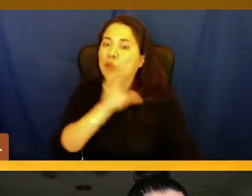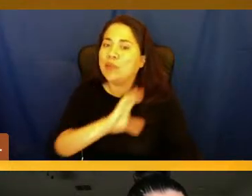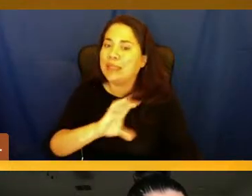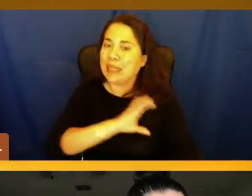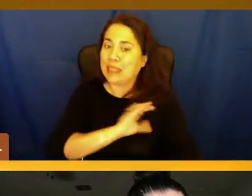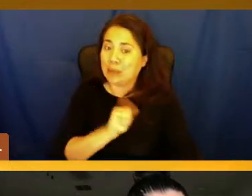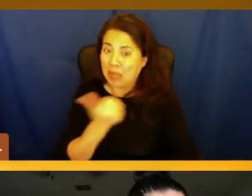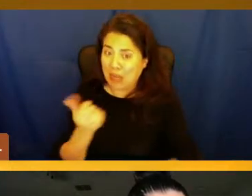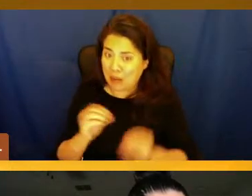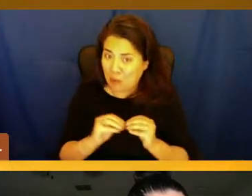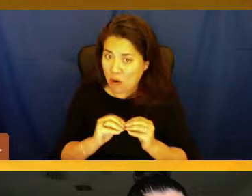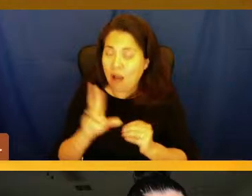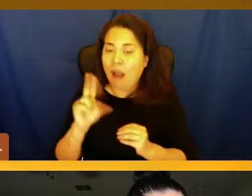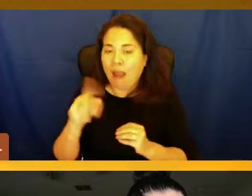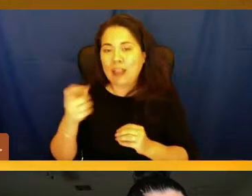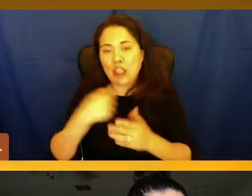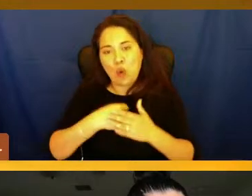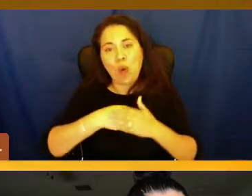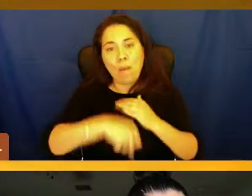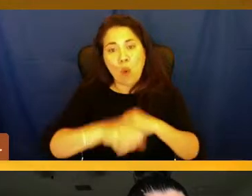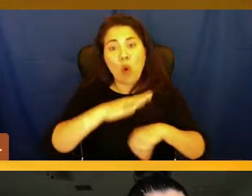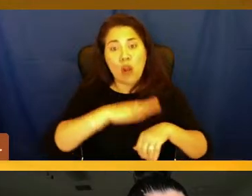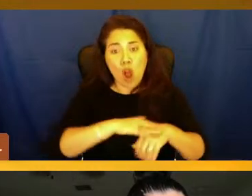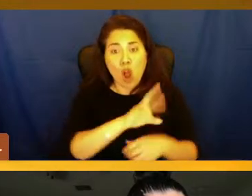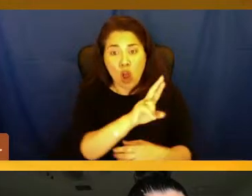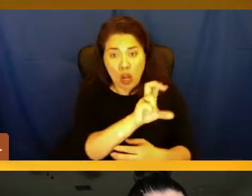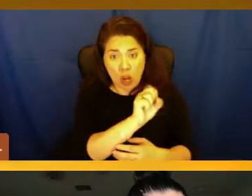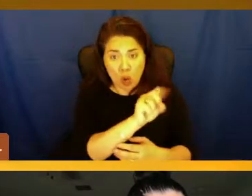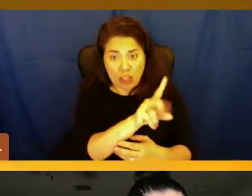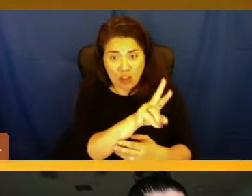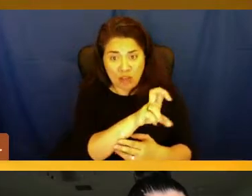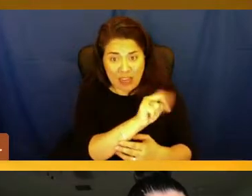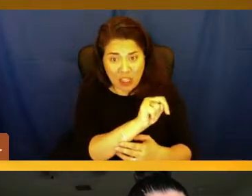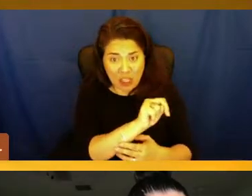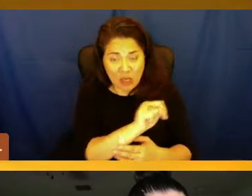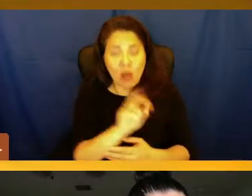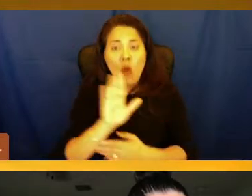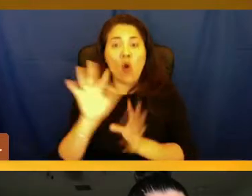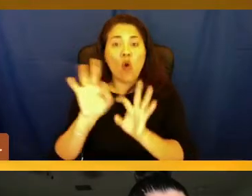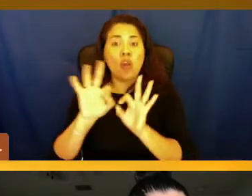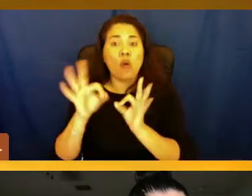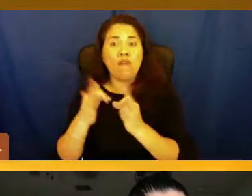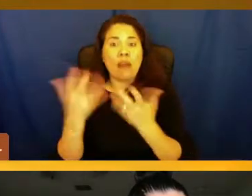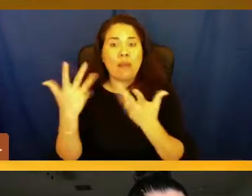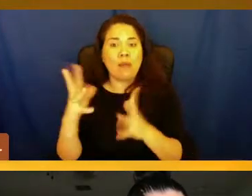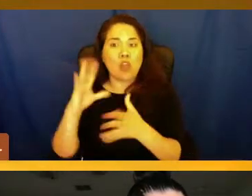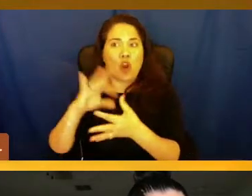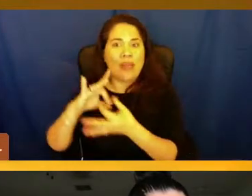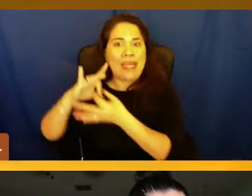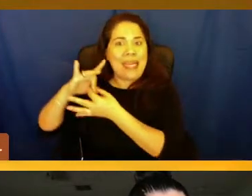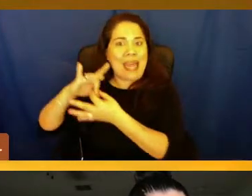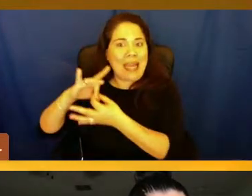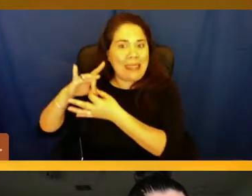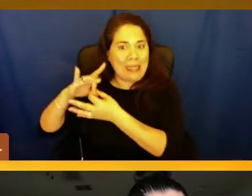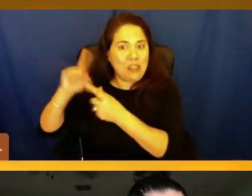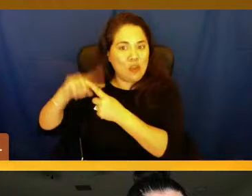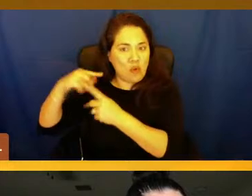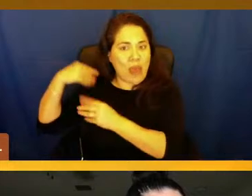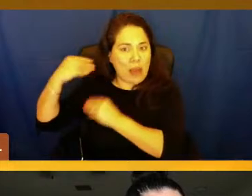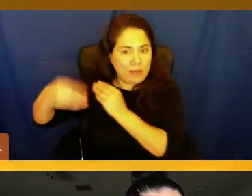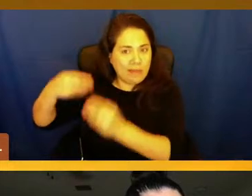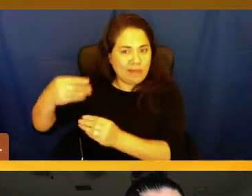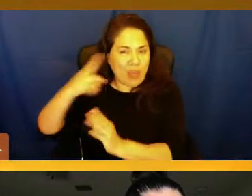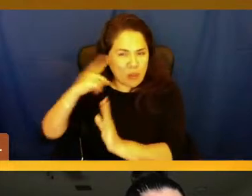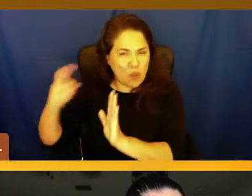unless you're born into the reservation or if your family was already part of the Texas Band when it was